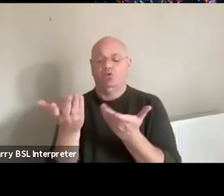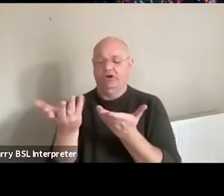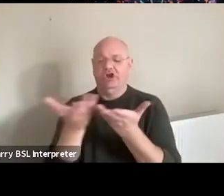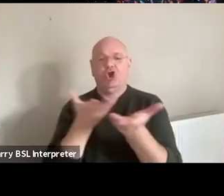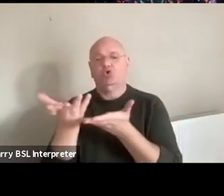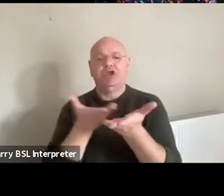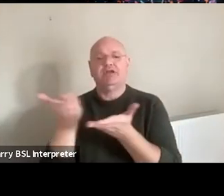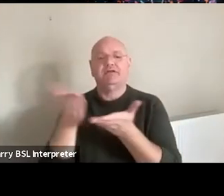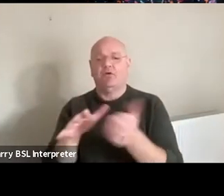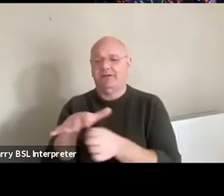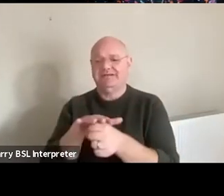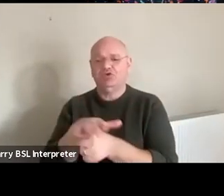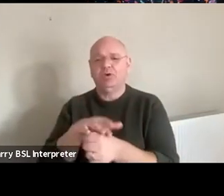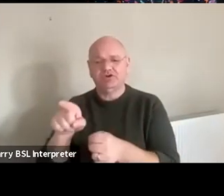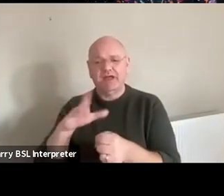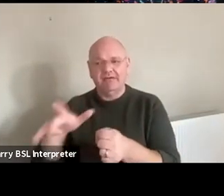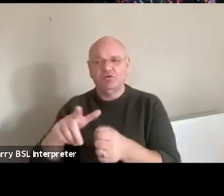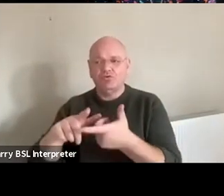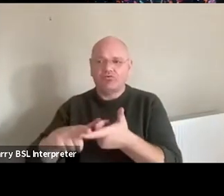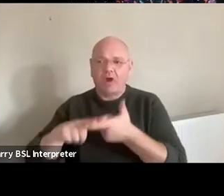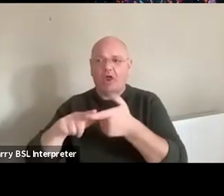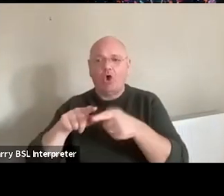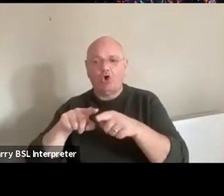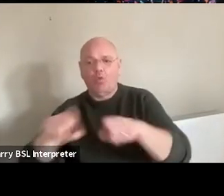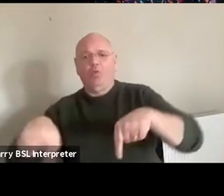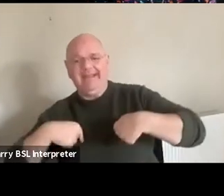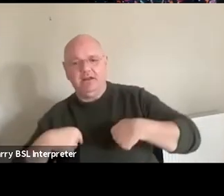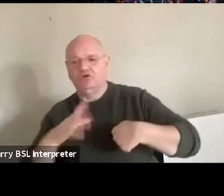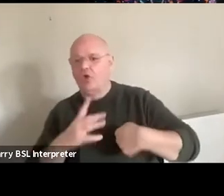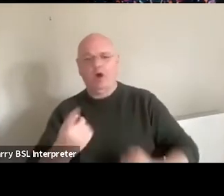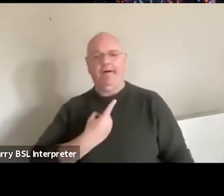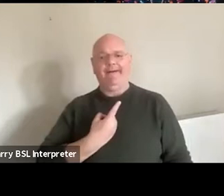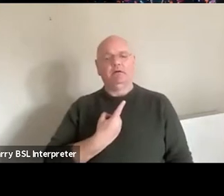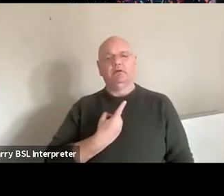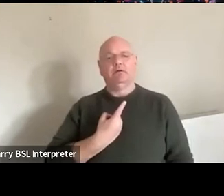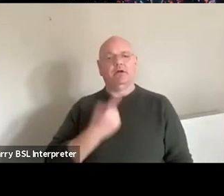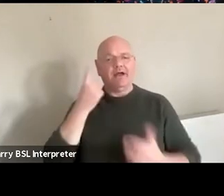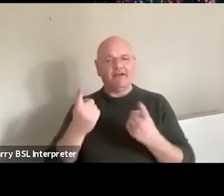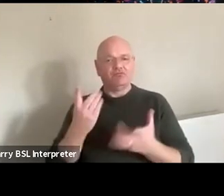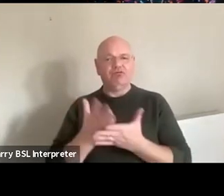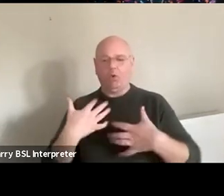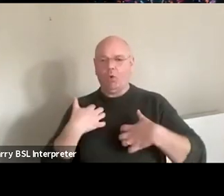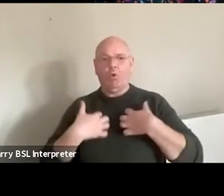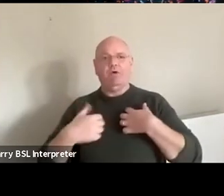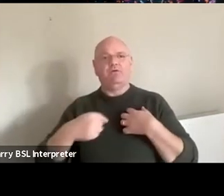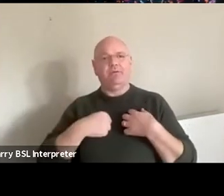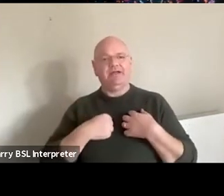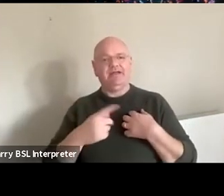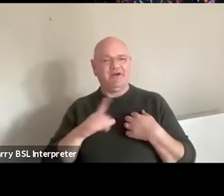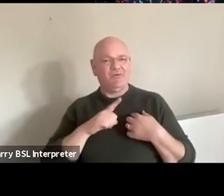have to rely on the we that they stand alongside. I just find that always really exciting, because like you, I share that